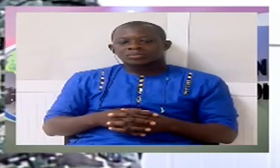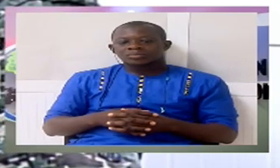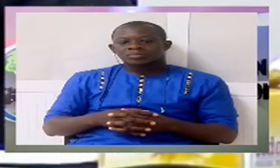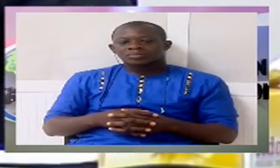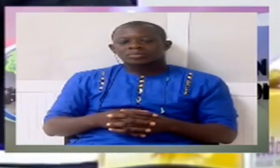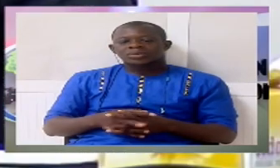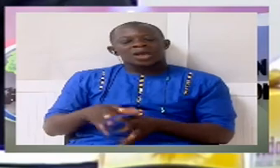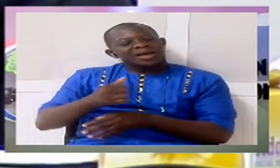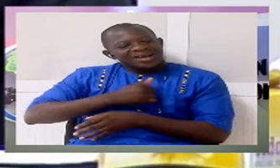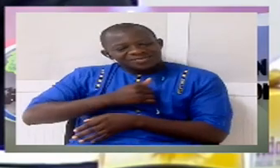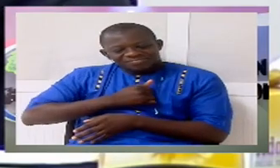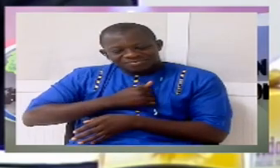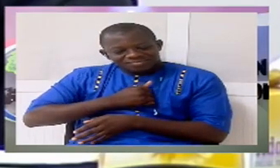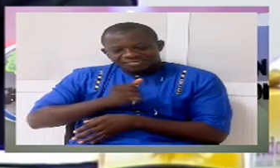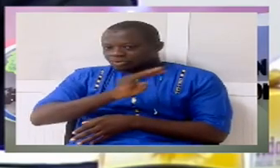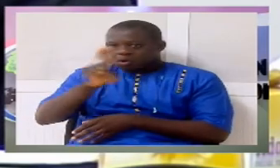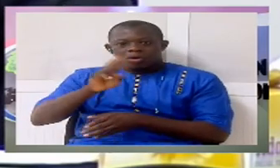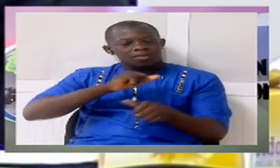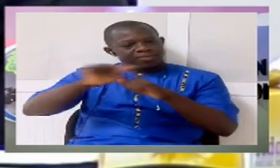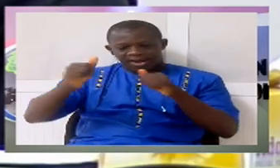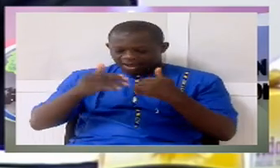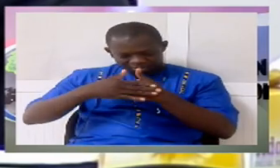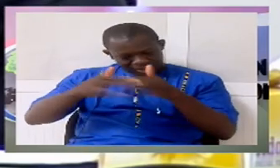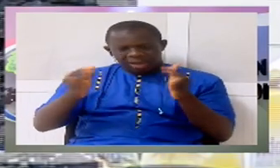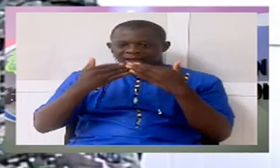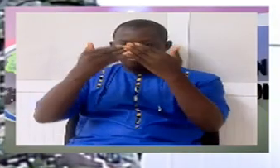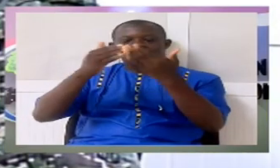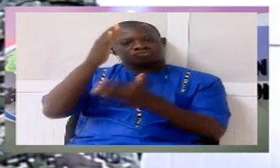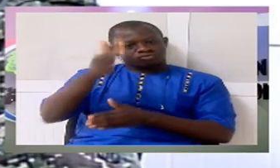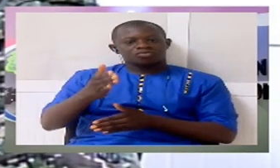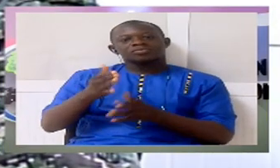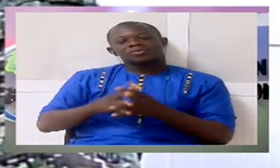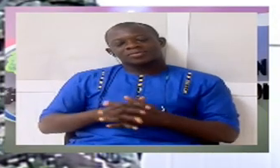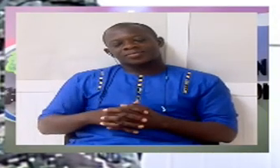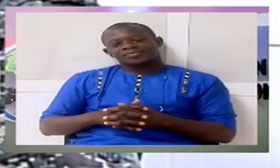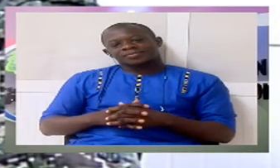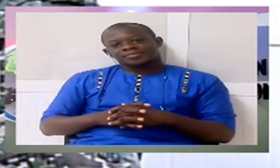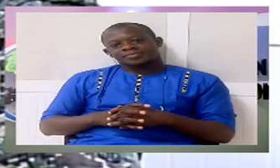Don't be scared to answer. Tell us the truth. Bur ragala tontu de waxal diga bi.